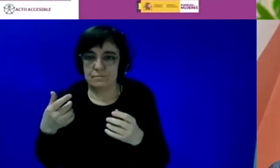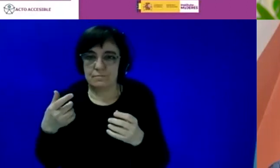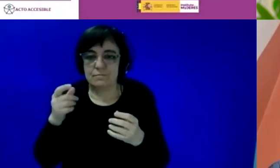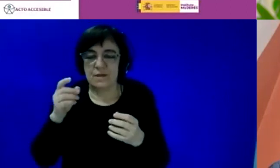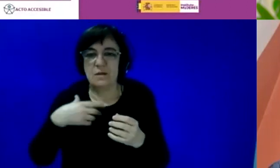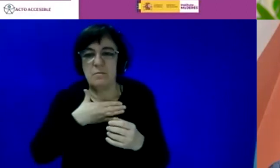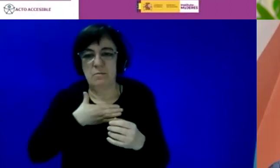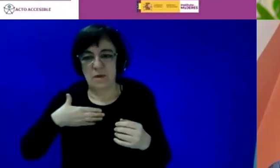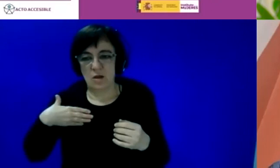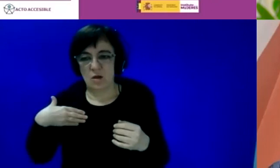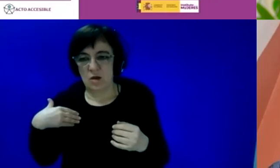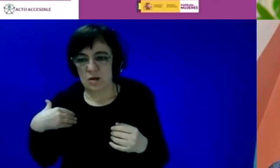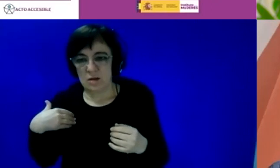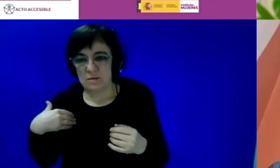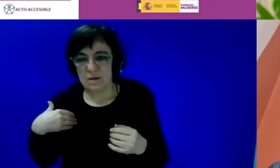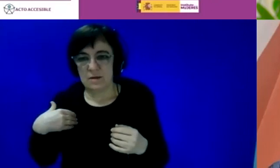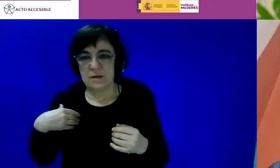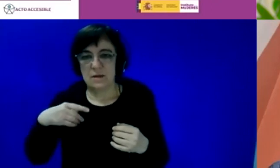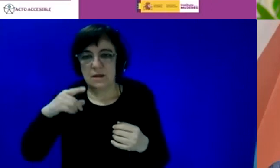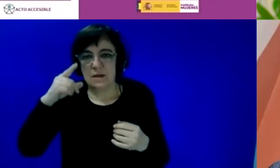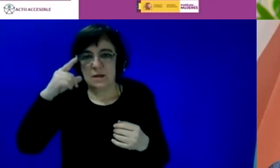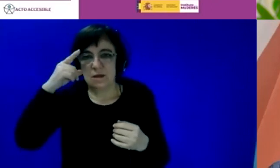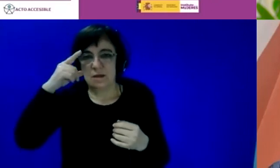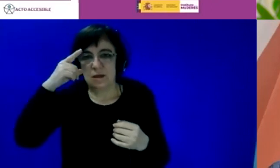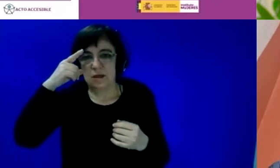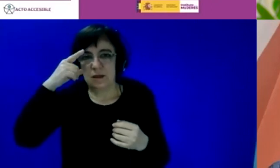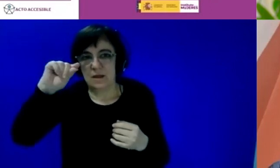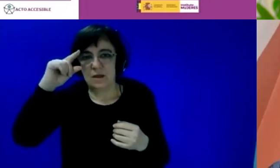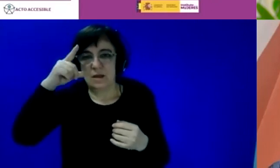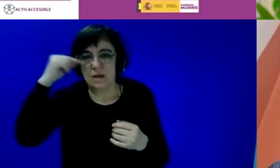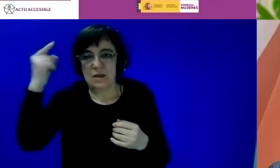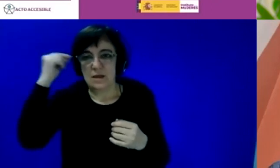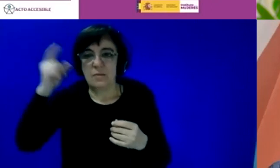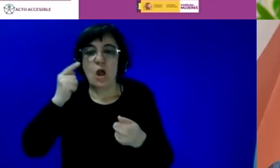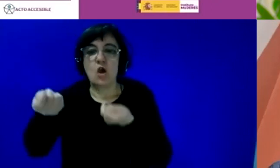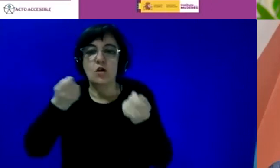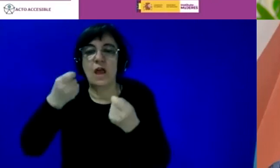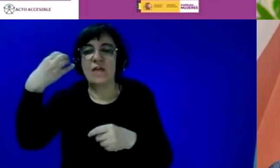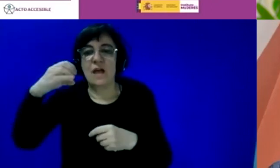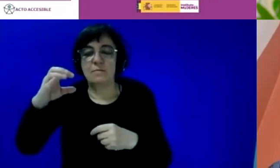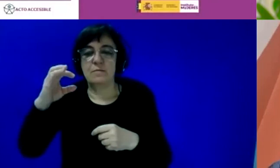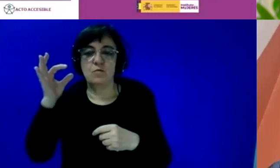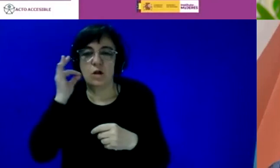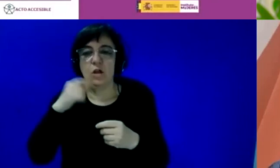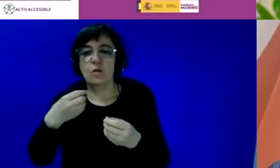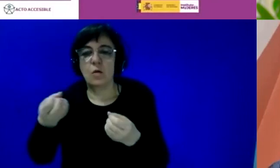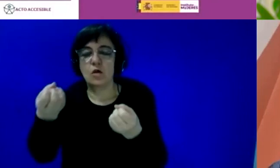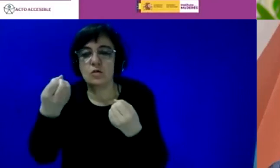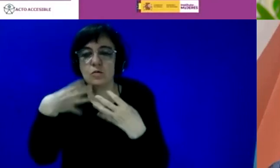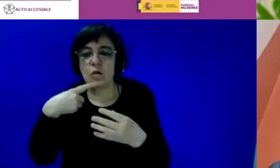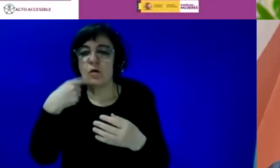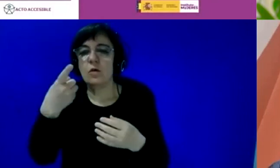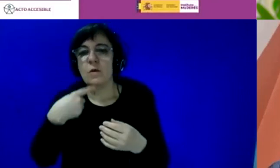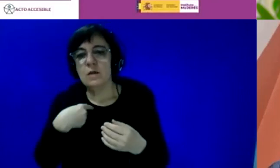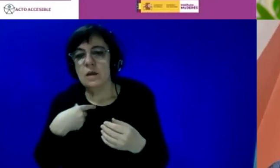We don't have a lot of time to open the floor, but I would like Isabel Caballero, who's a coordinator at